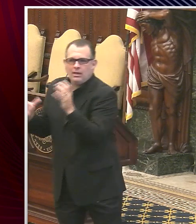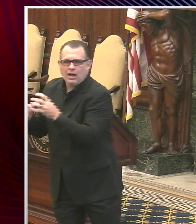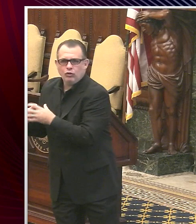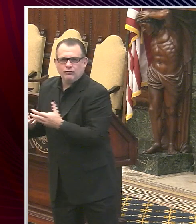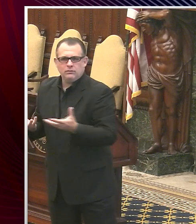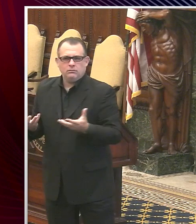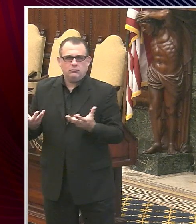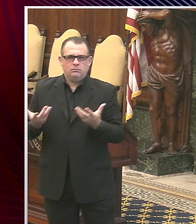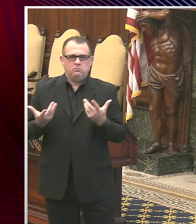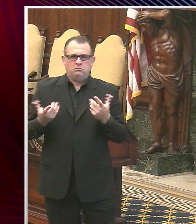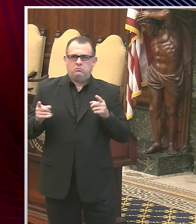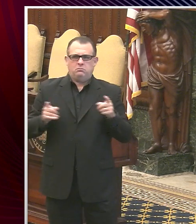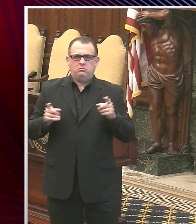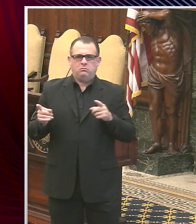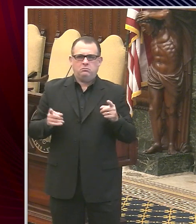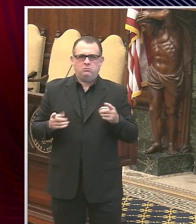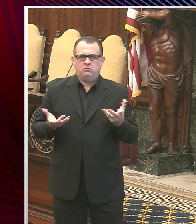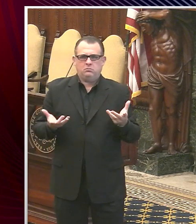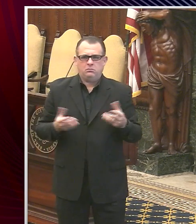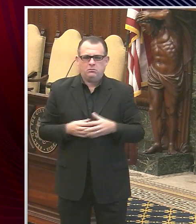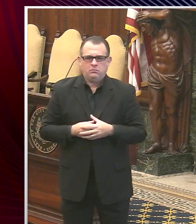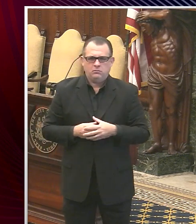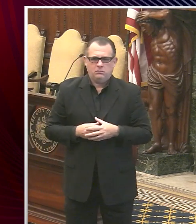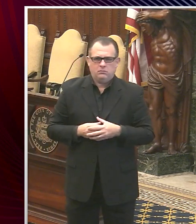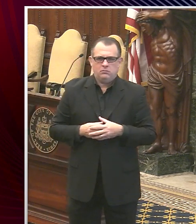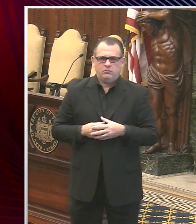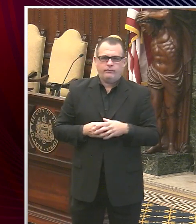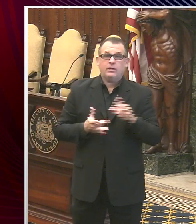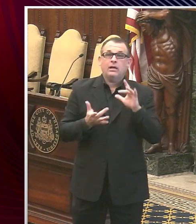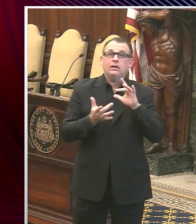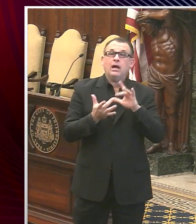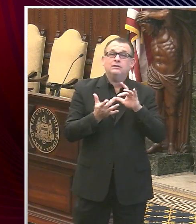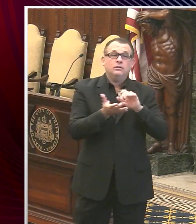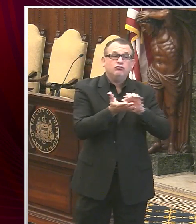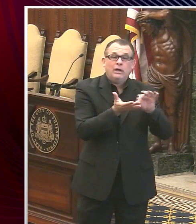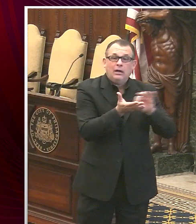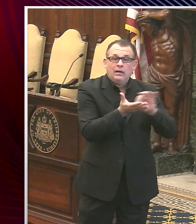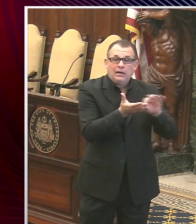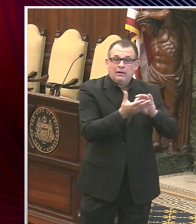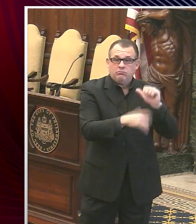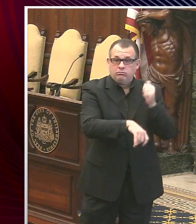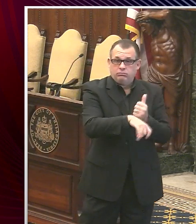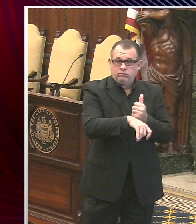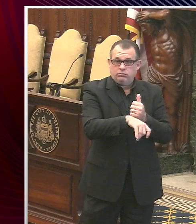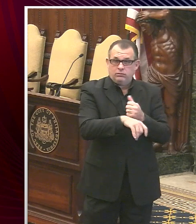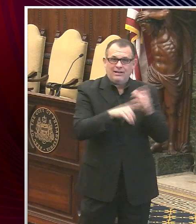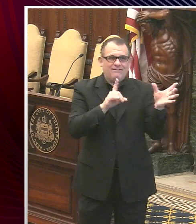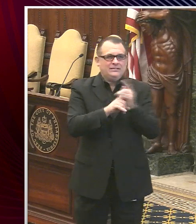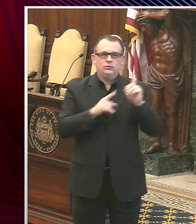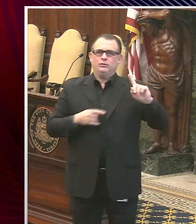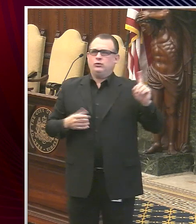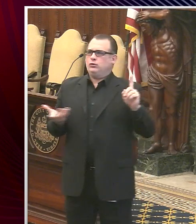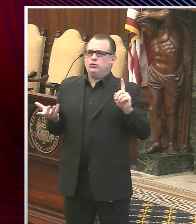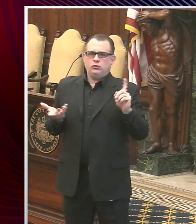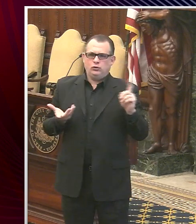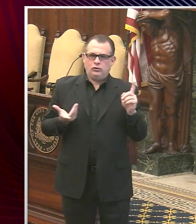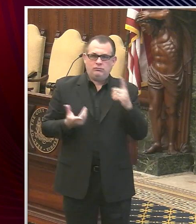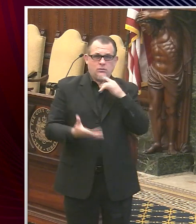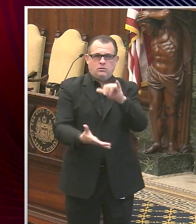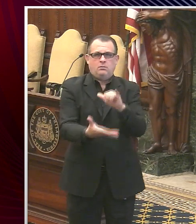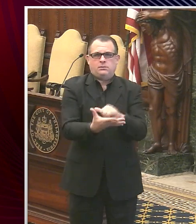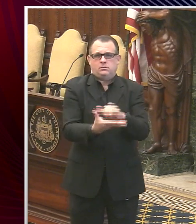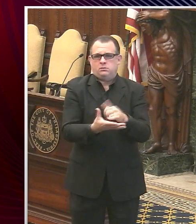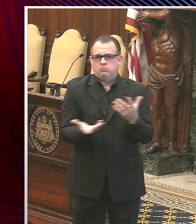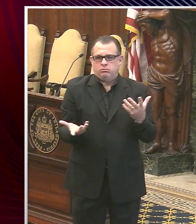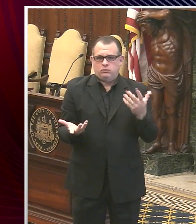that? No, our contact tracing interviews are not designed to figure out where that person got infected. That would be very difficult, if not impossible to do